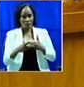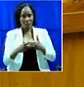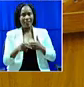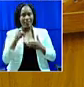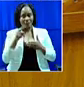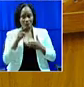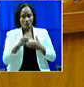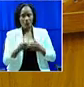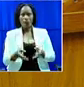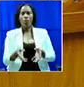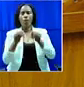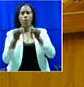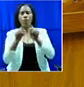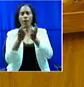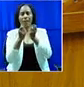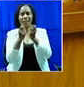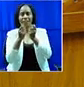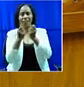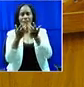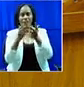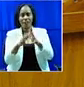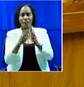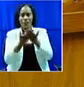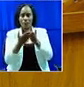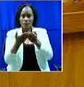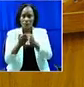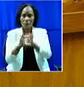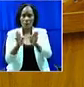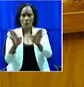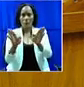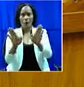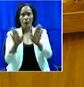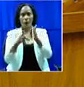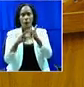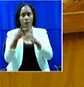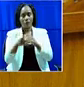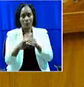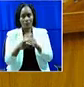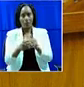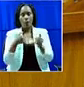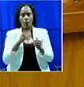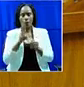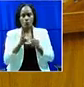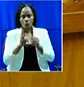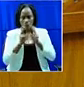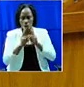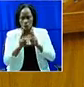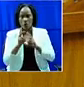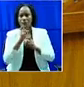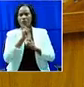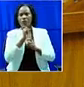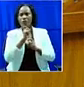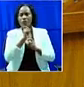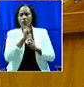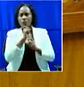received bulk financing to unlock them. We are exploring the use of credit enhancing